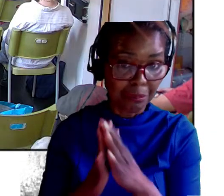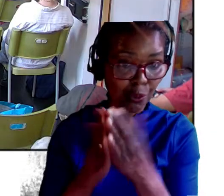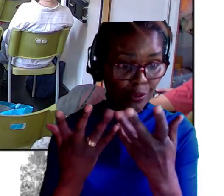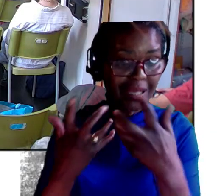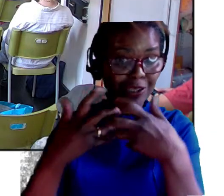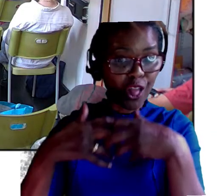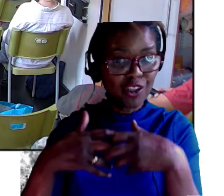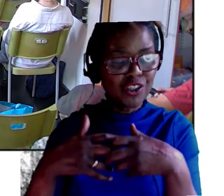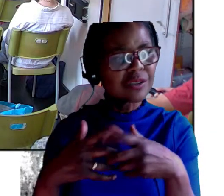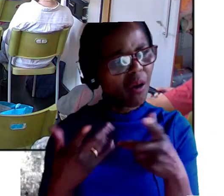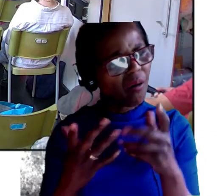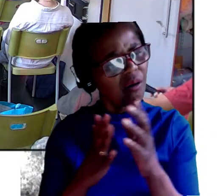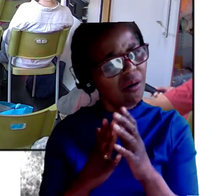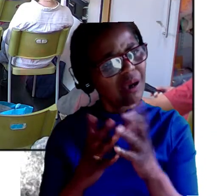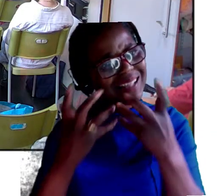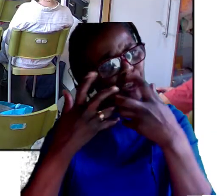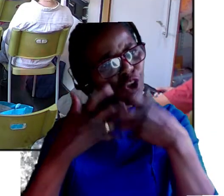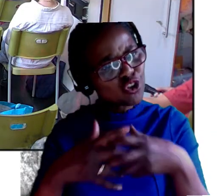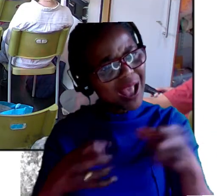thought process?